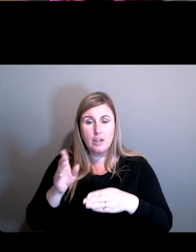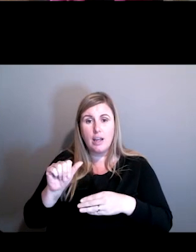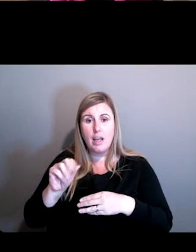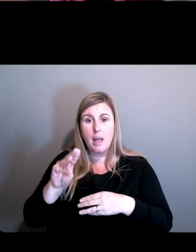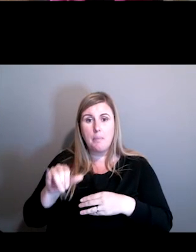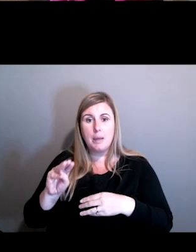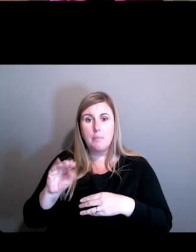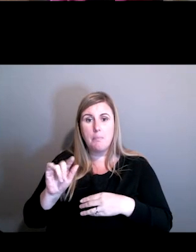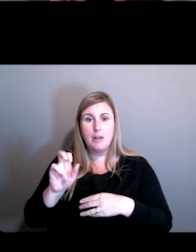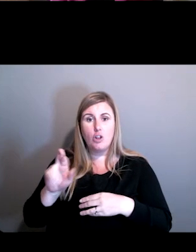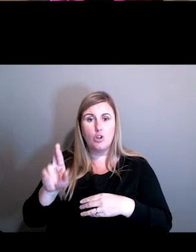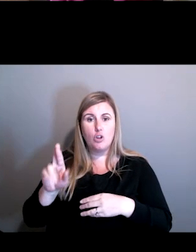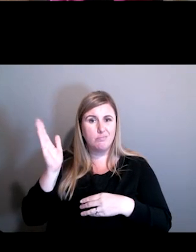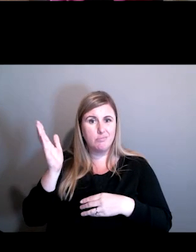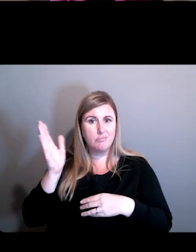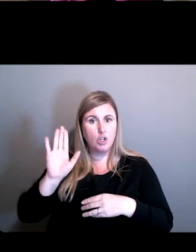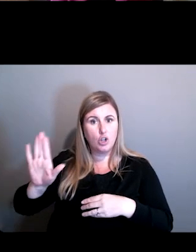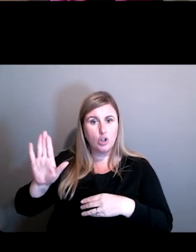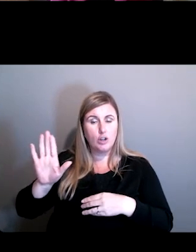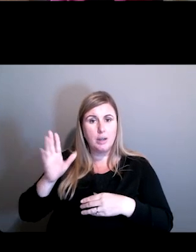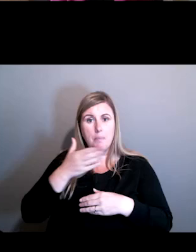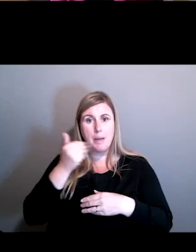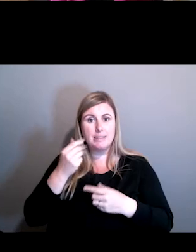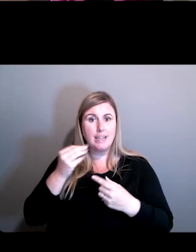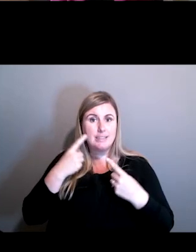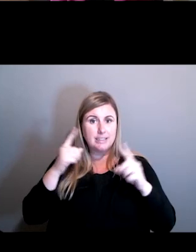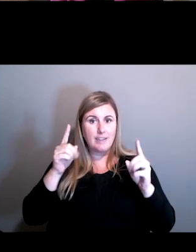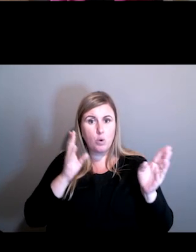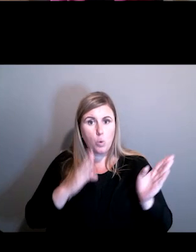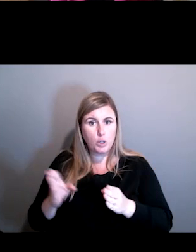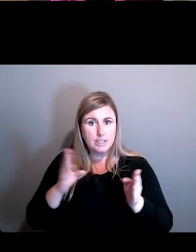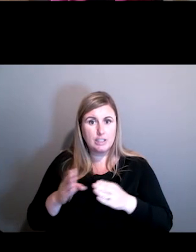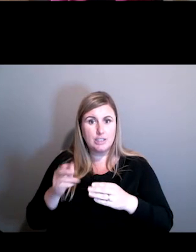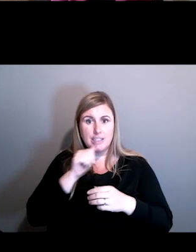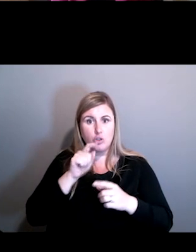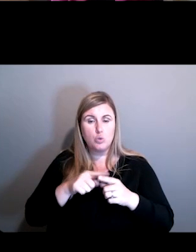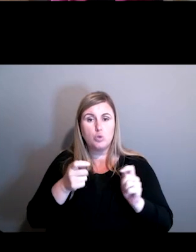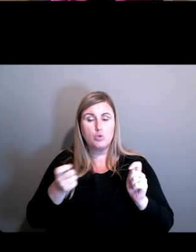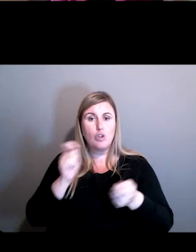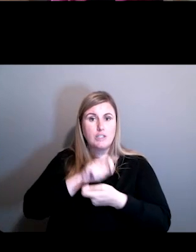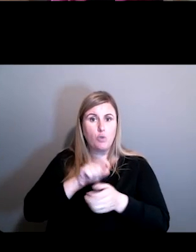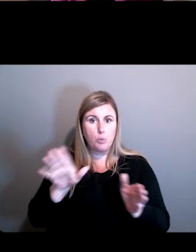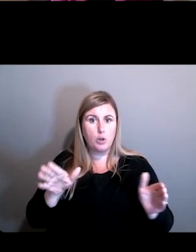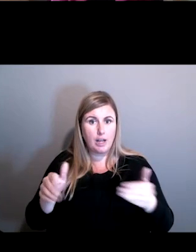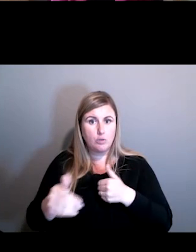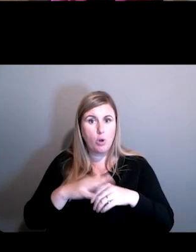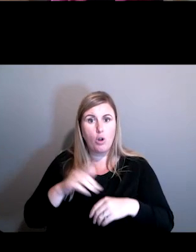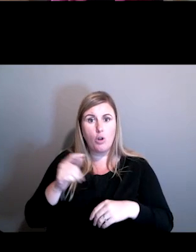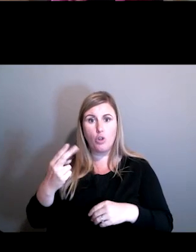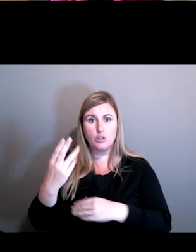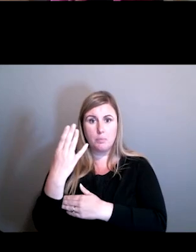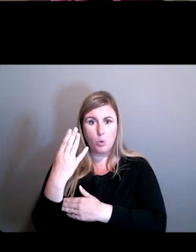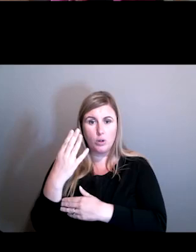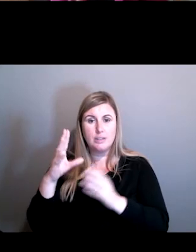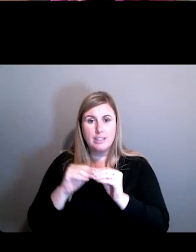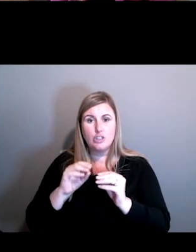will be presenting her presentation, Invest in Success, Organization Secrets to Transform Your Classroom, on Thursday morning. It is